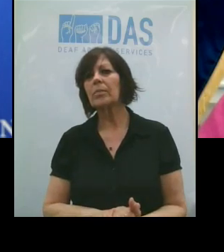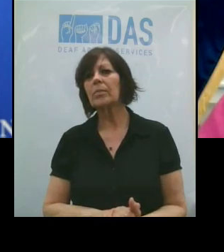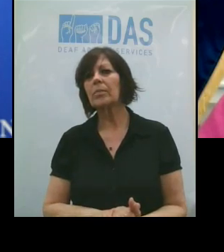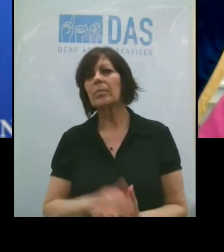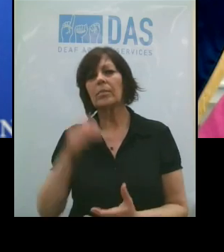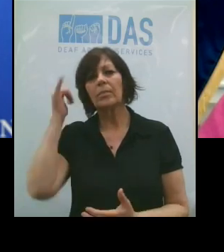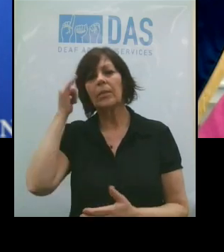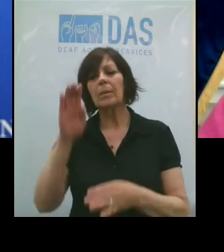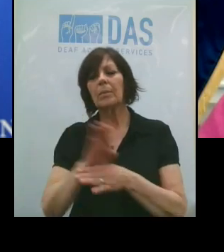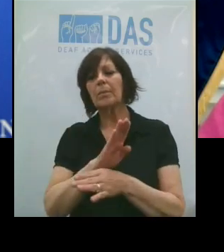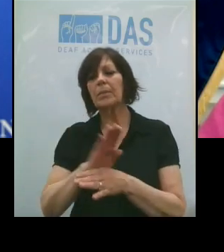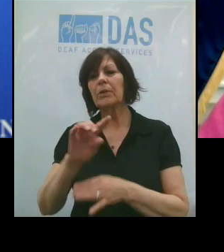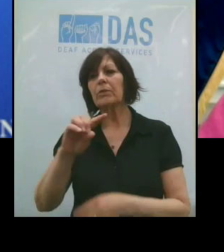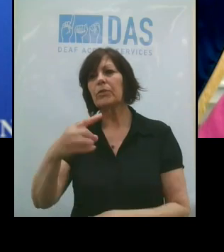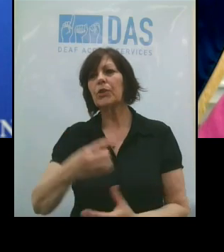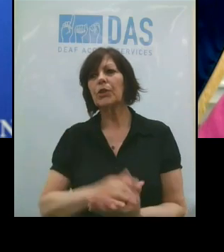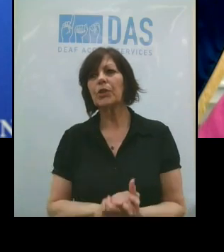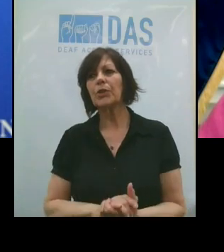Buffalo Business First.